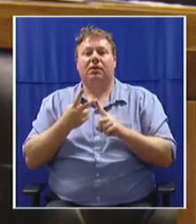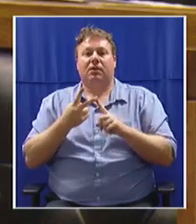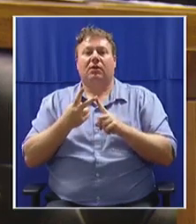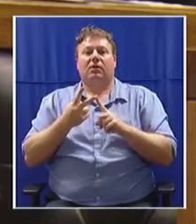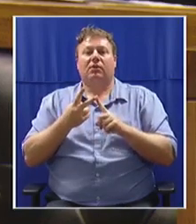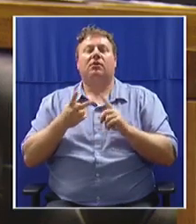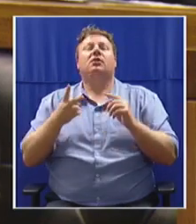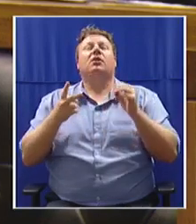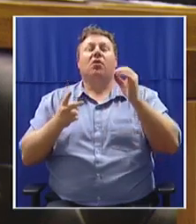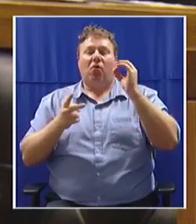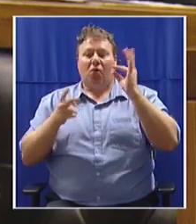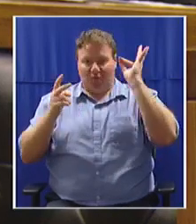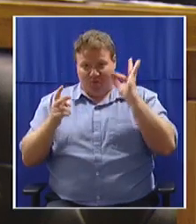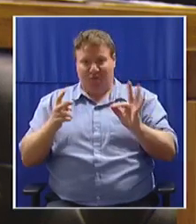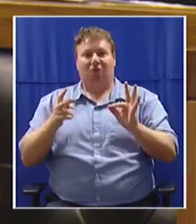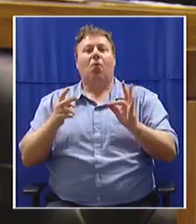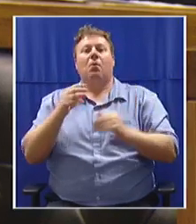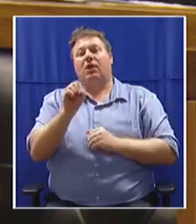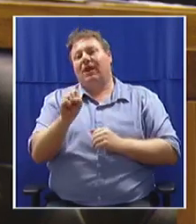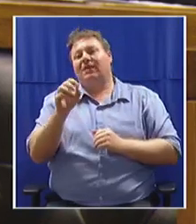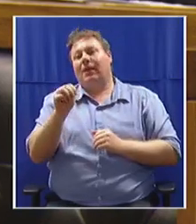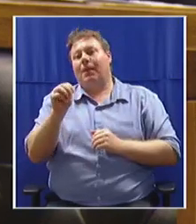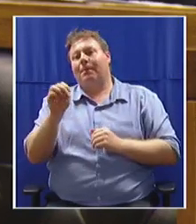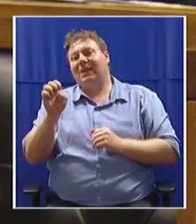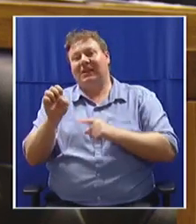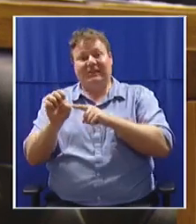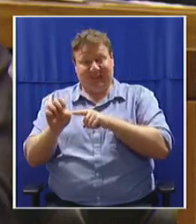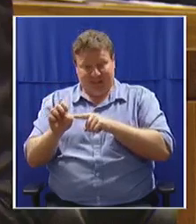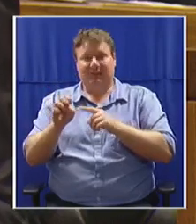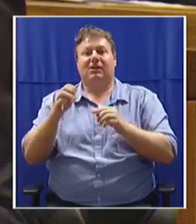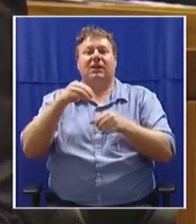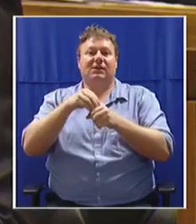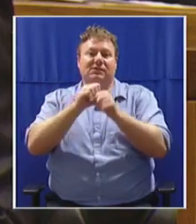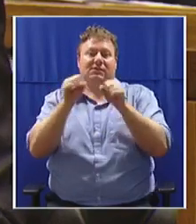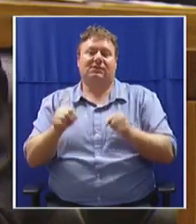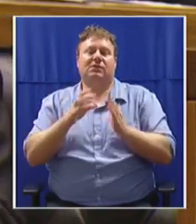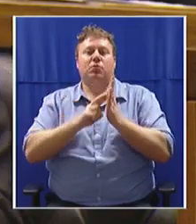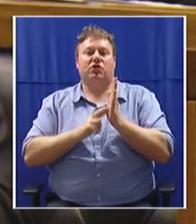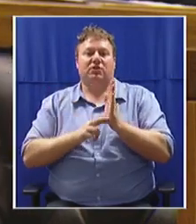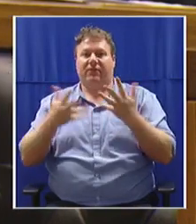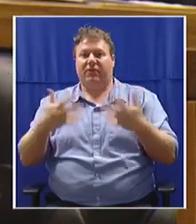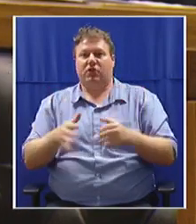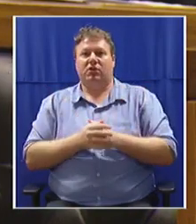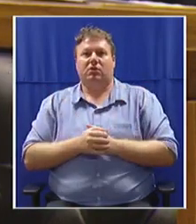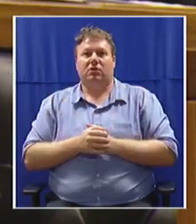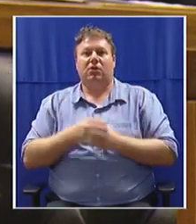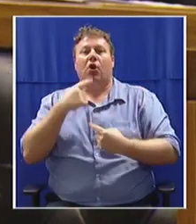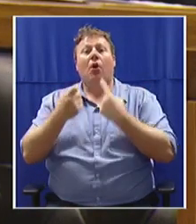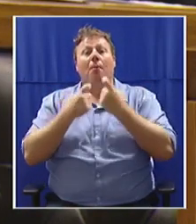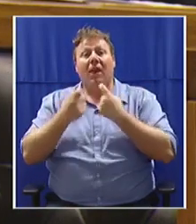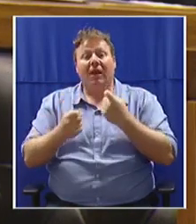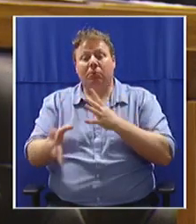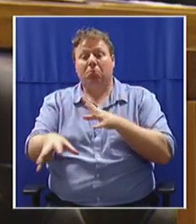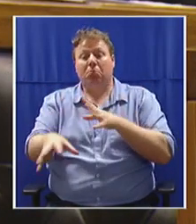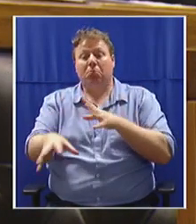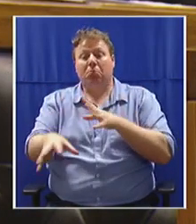formal SMMEs that are registered. But the complaint that we have received is that these